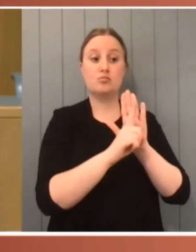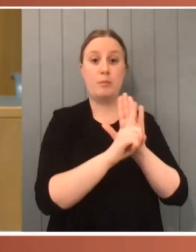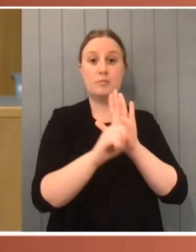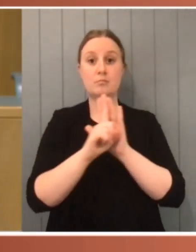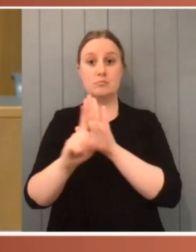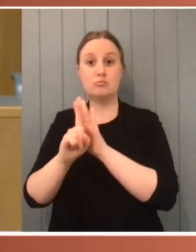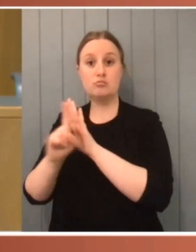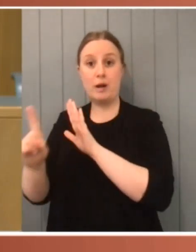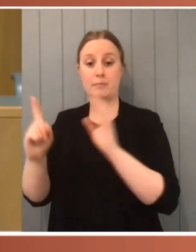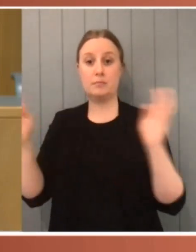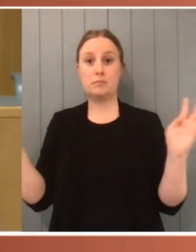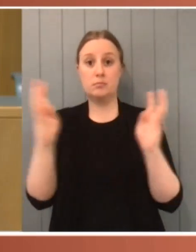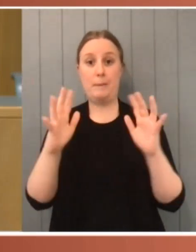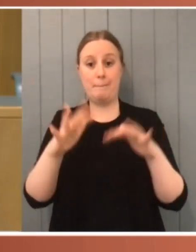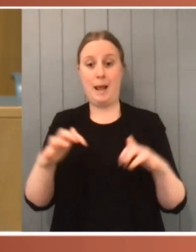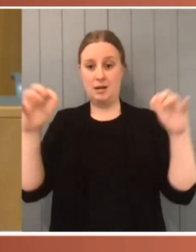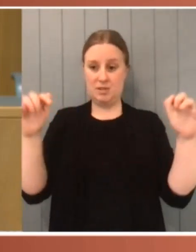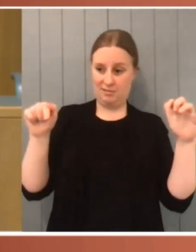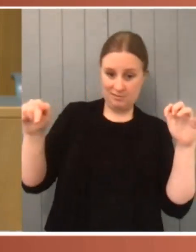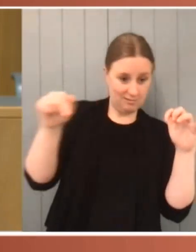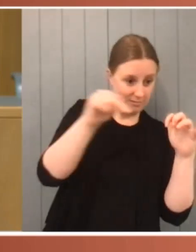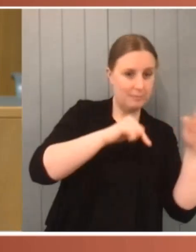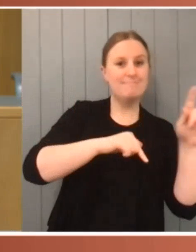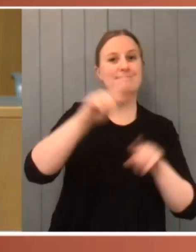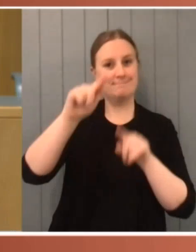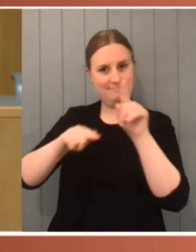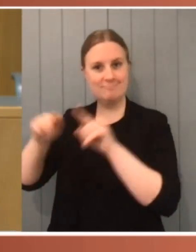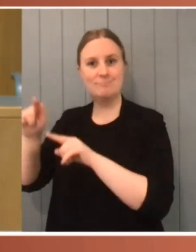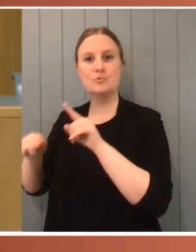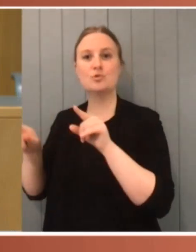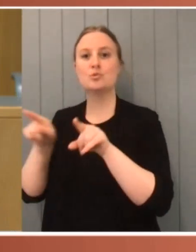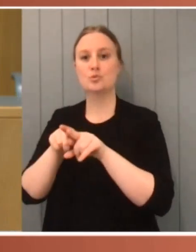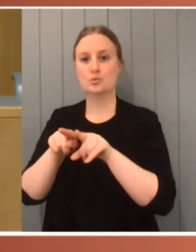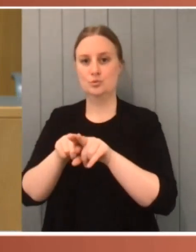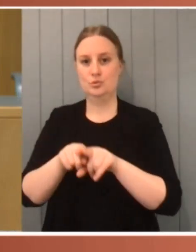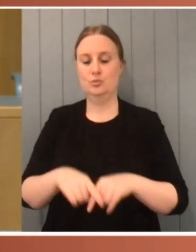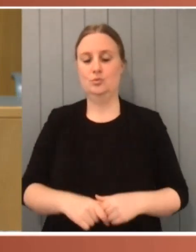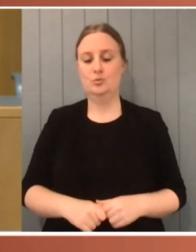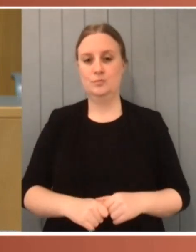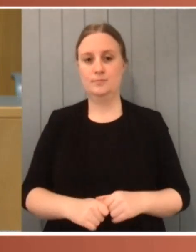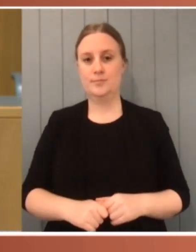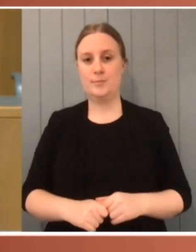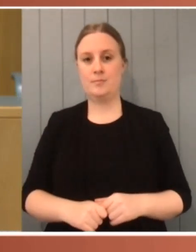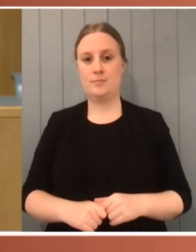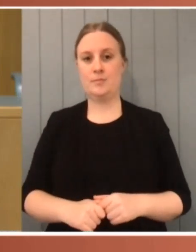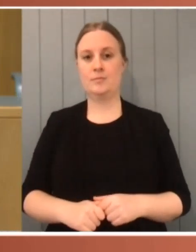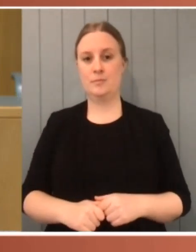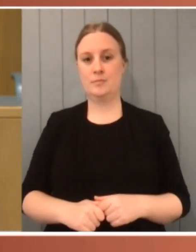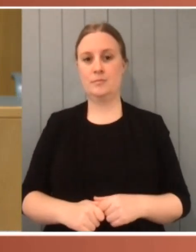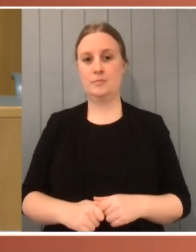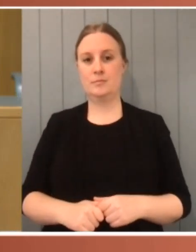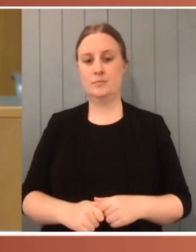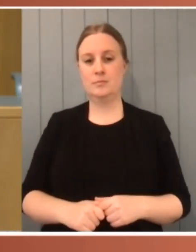has had their voice, all citizens. So what that contributes to is what I called elsewhere in the previous